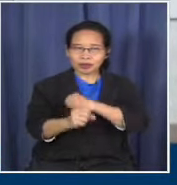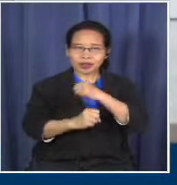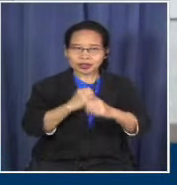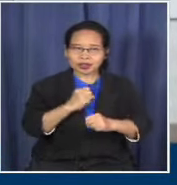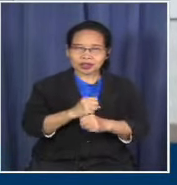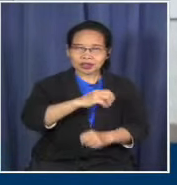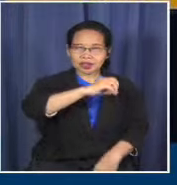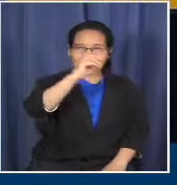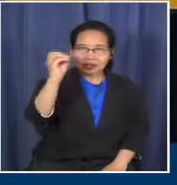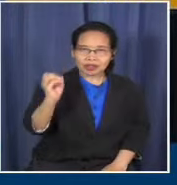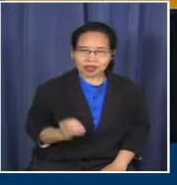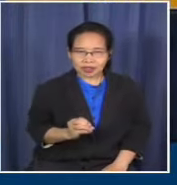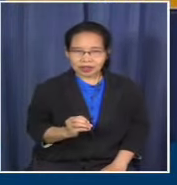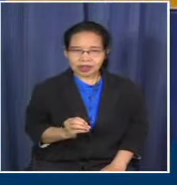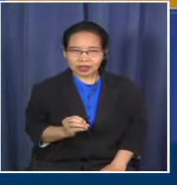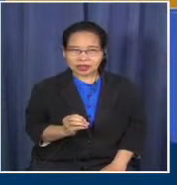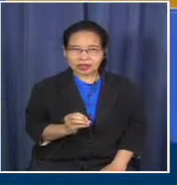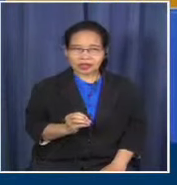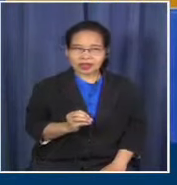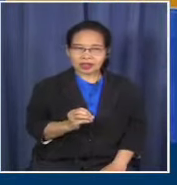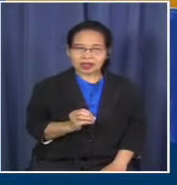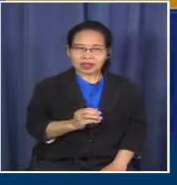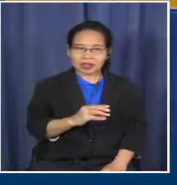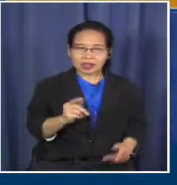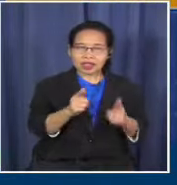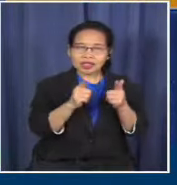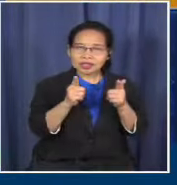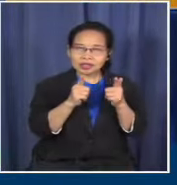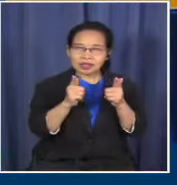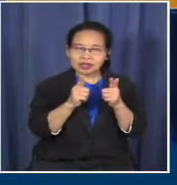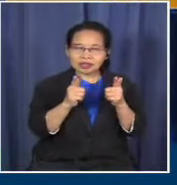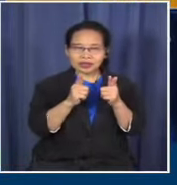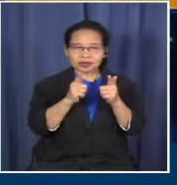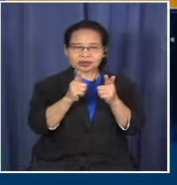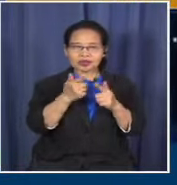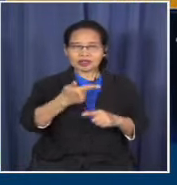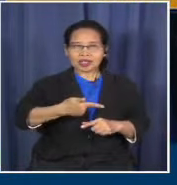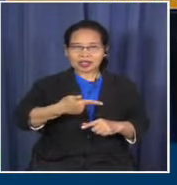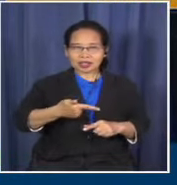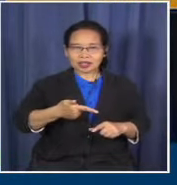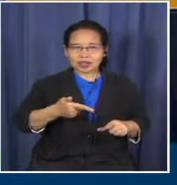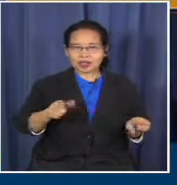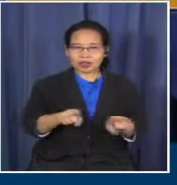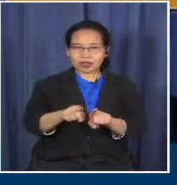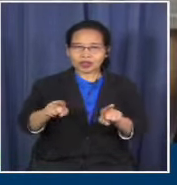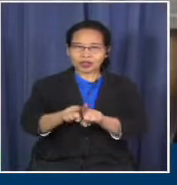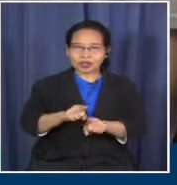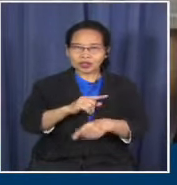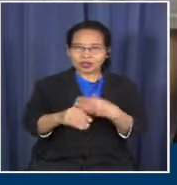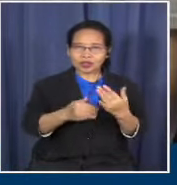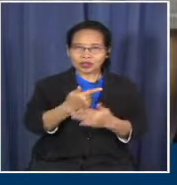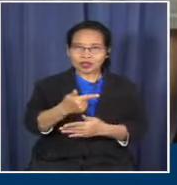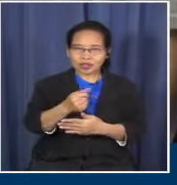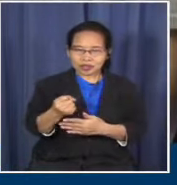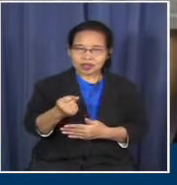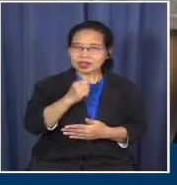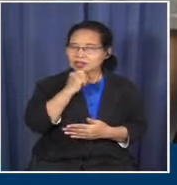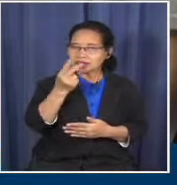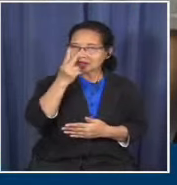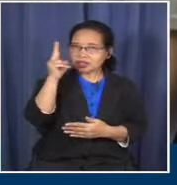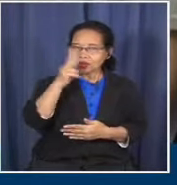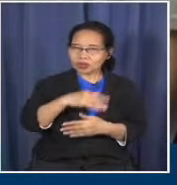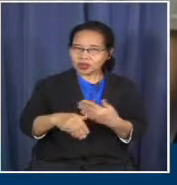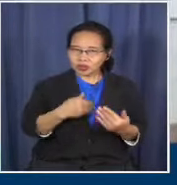The planet Saturn has 94% hydrogen and other gases.